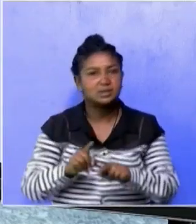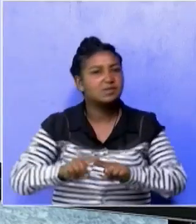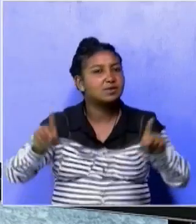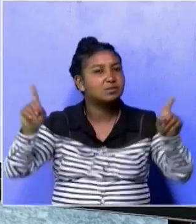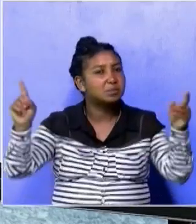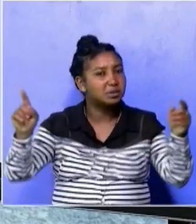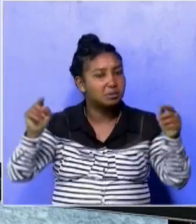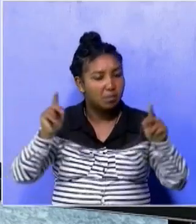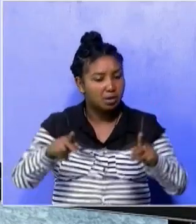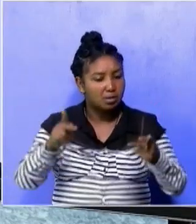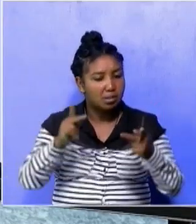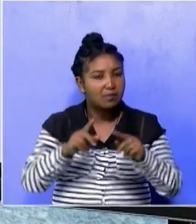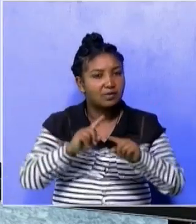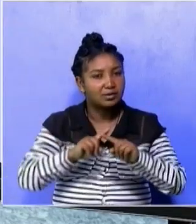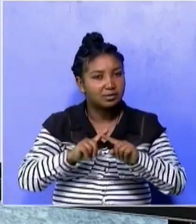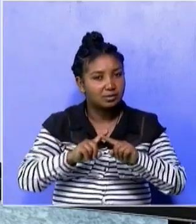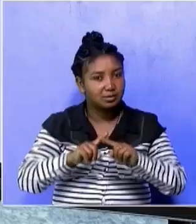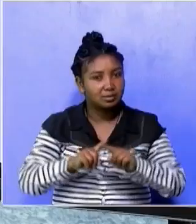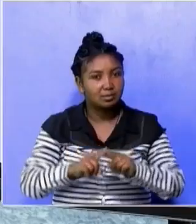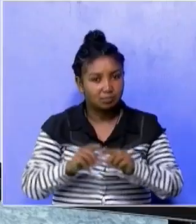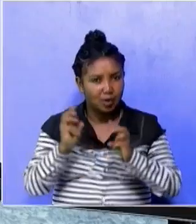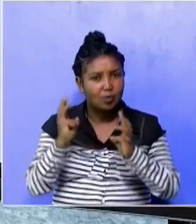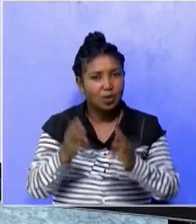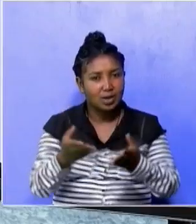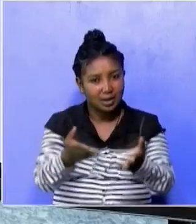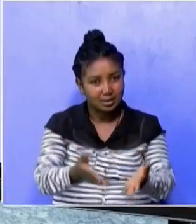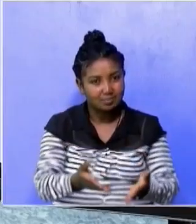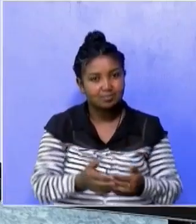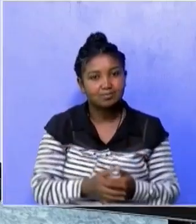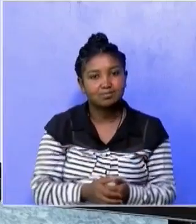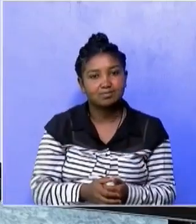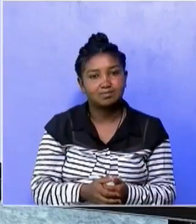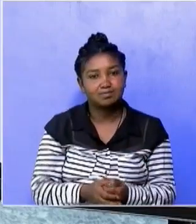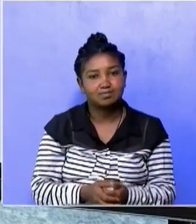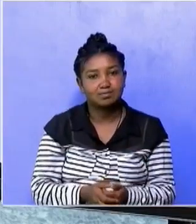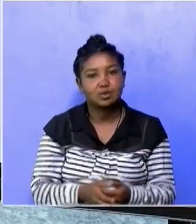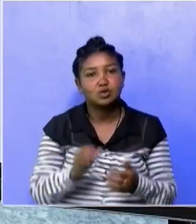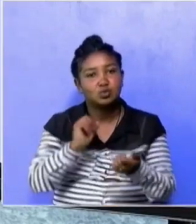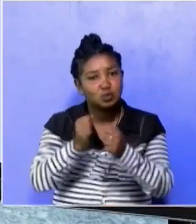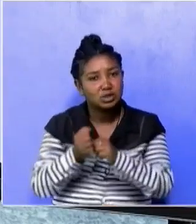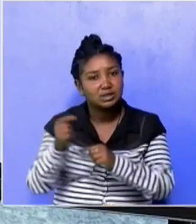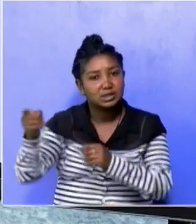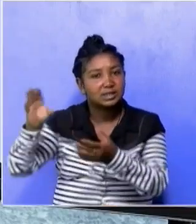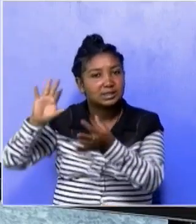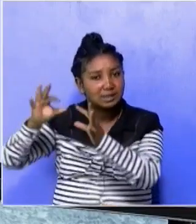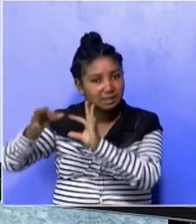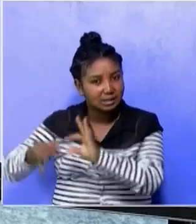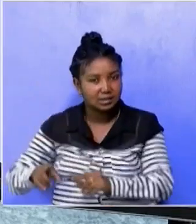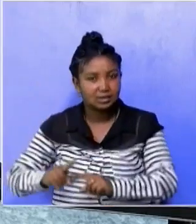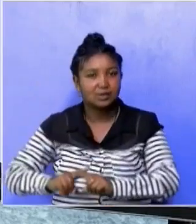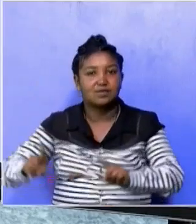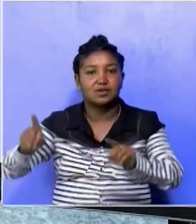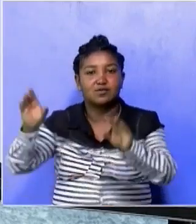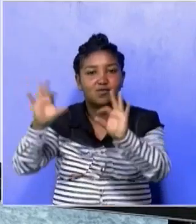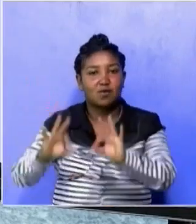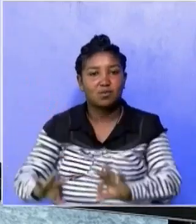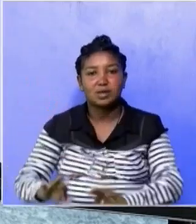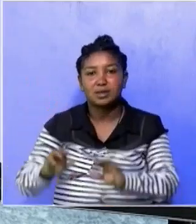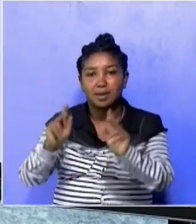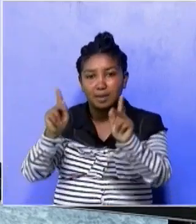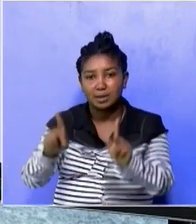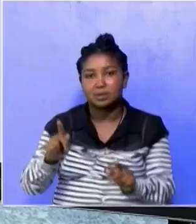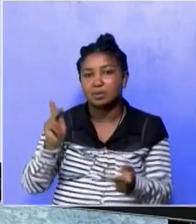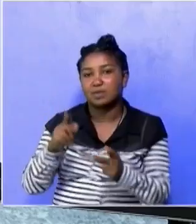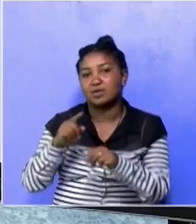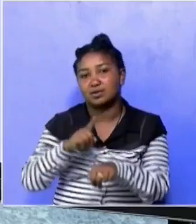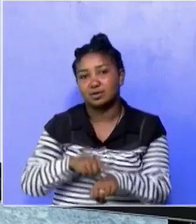difference? We are welcome to change these sentences with different forms in the present